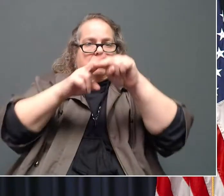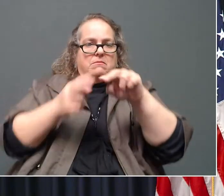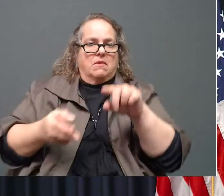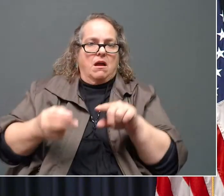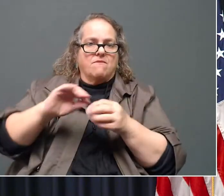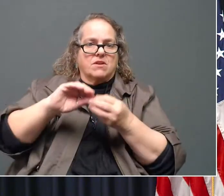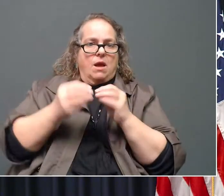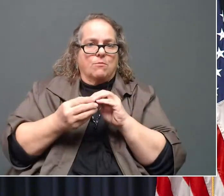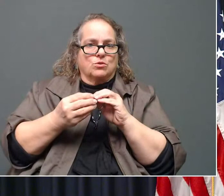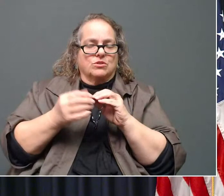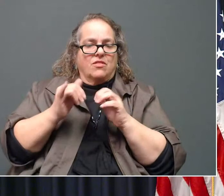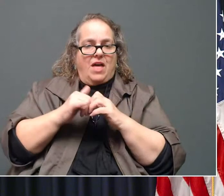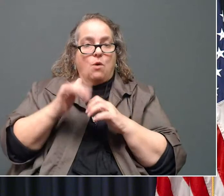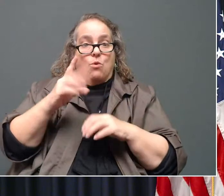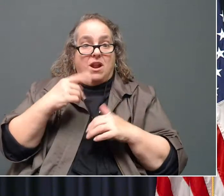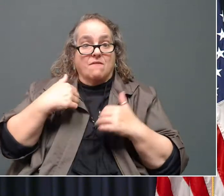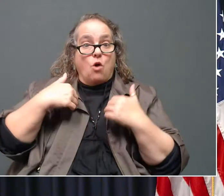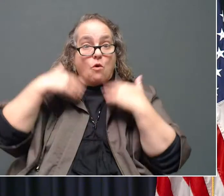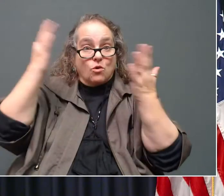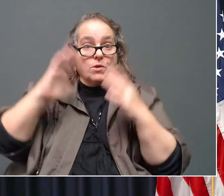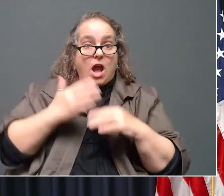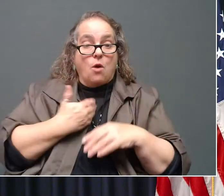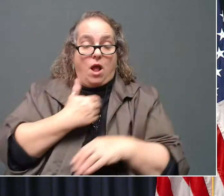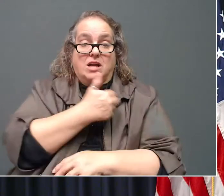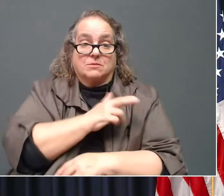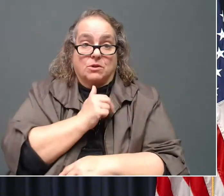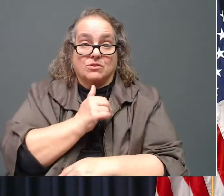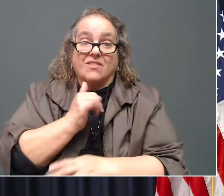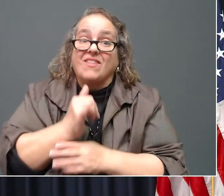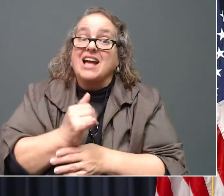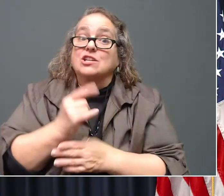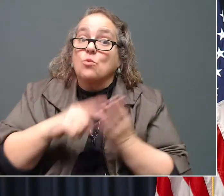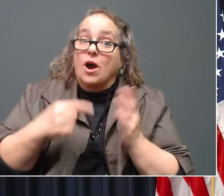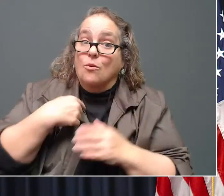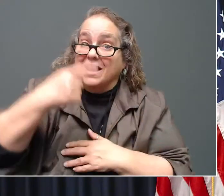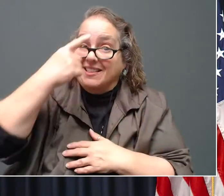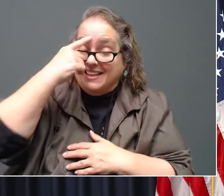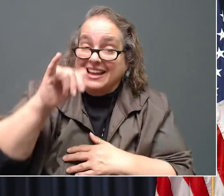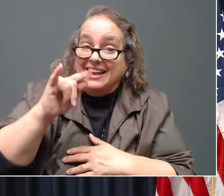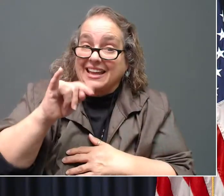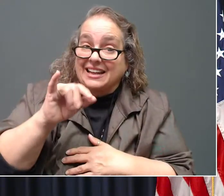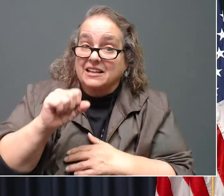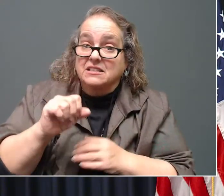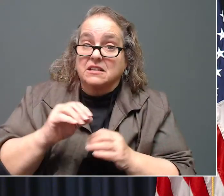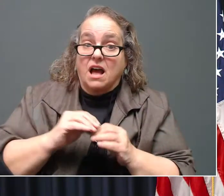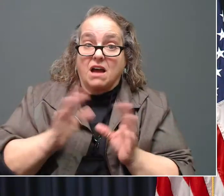healthcare system. That's at least what we think it is. Obviously, we're humble and